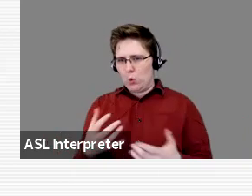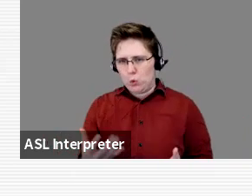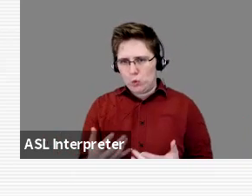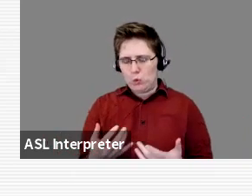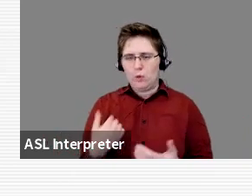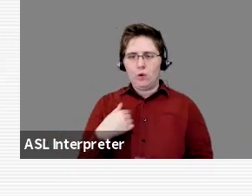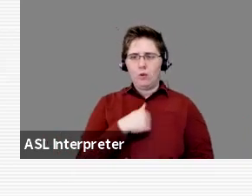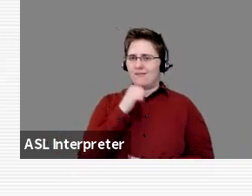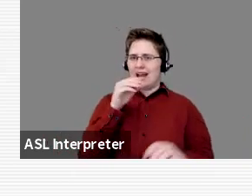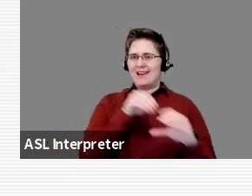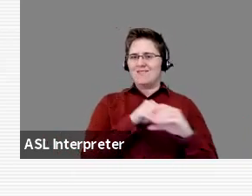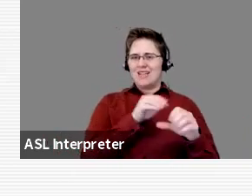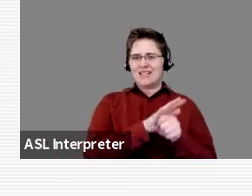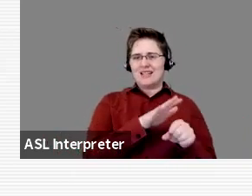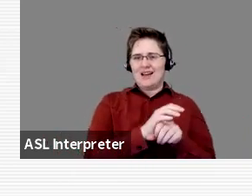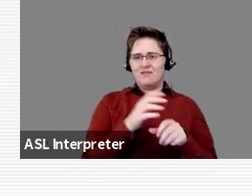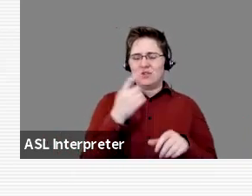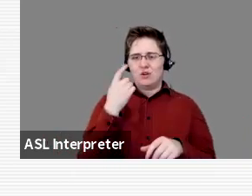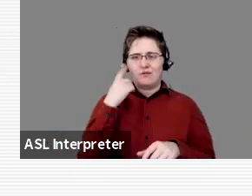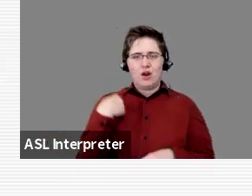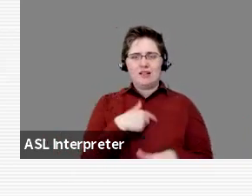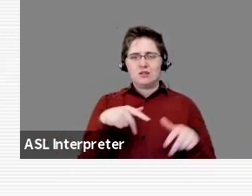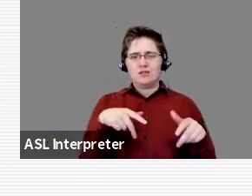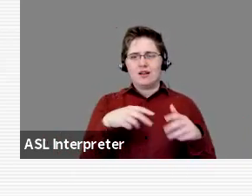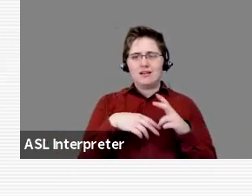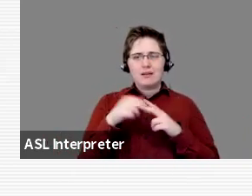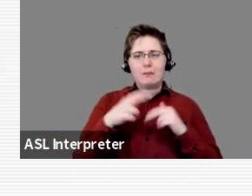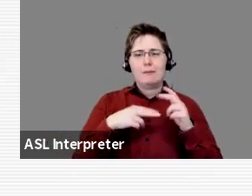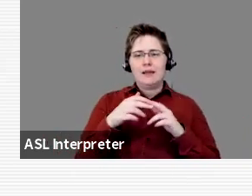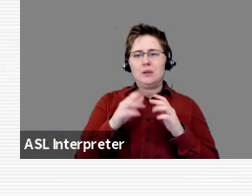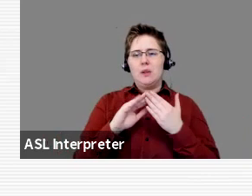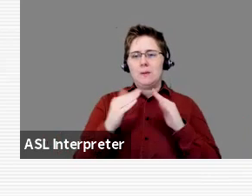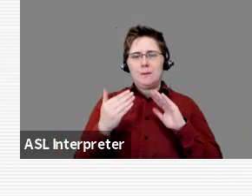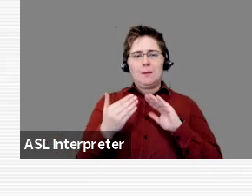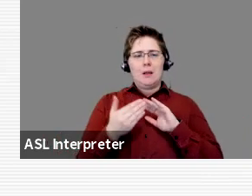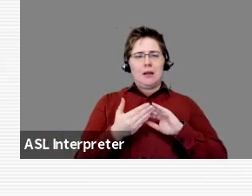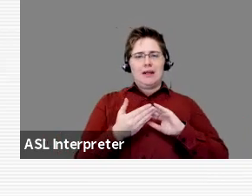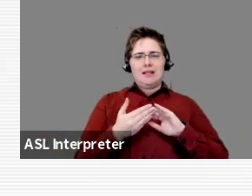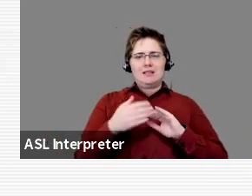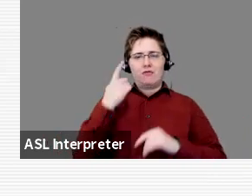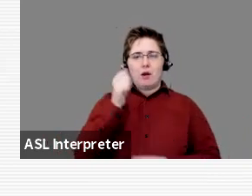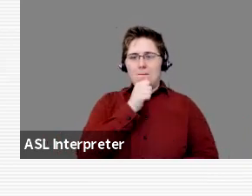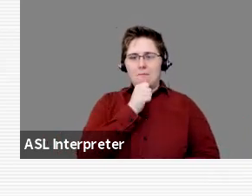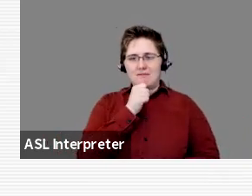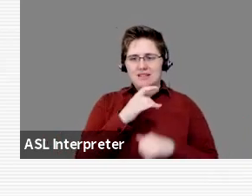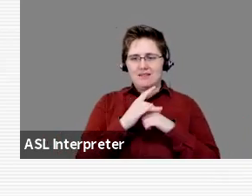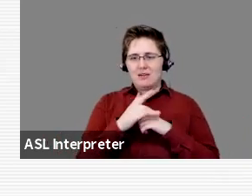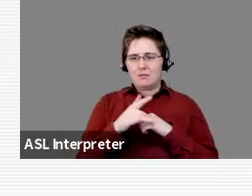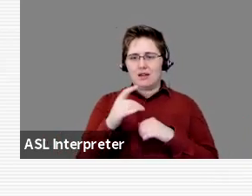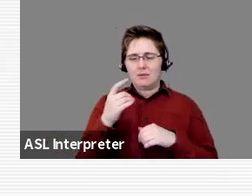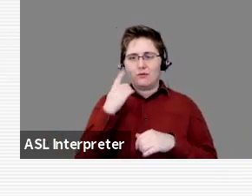not invested enough in allowing, in building communities where people have privacy of a personal